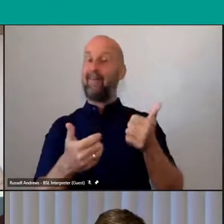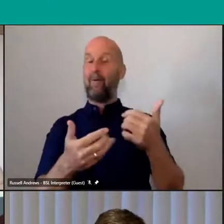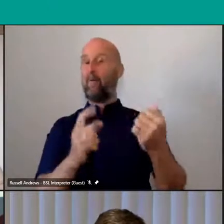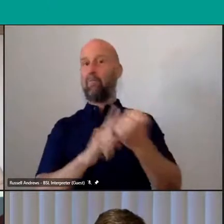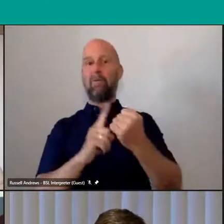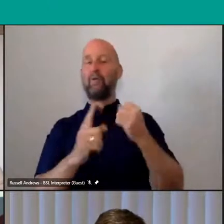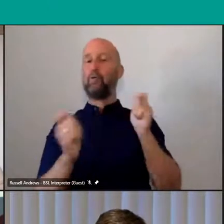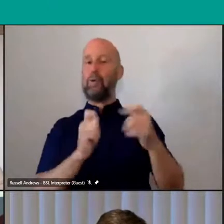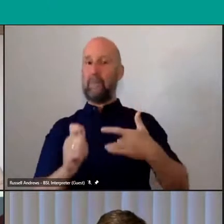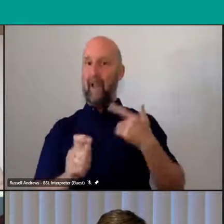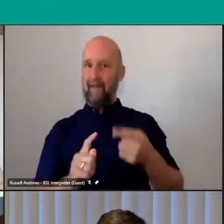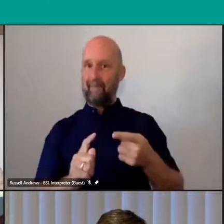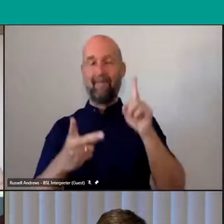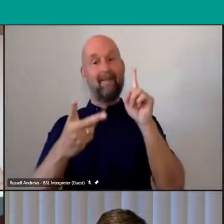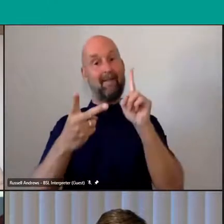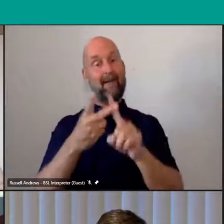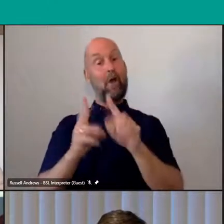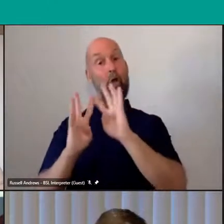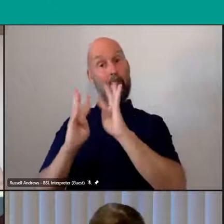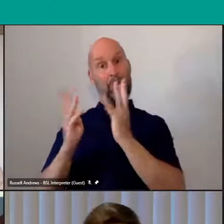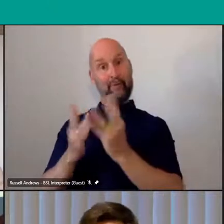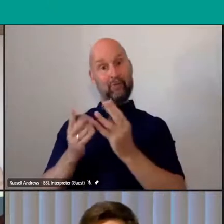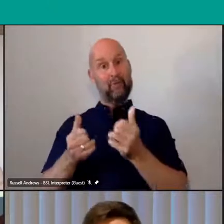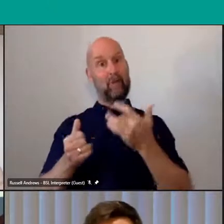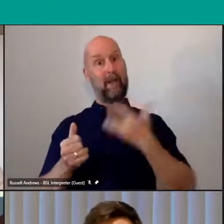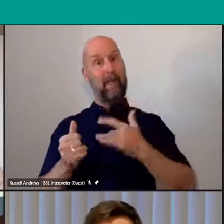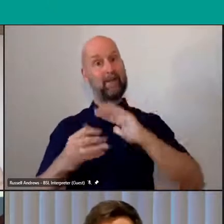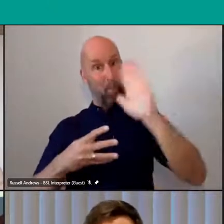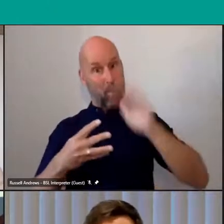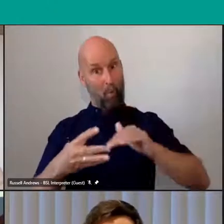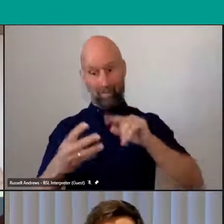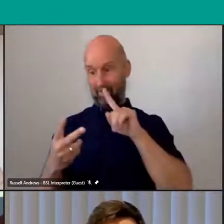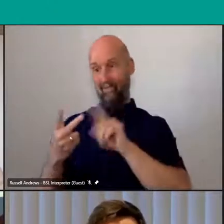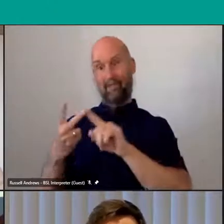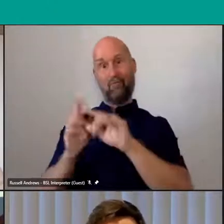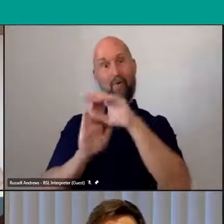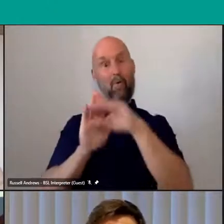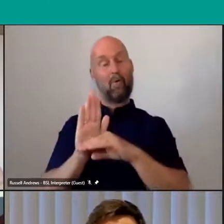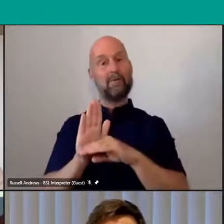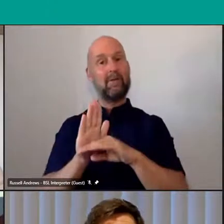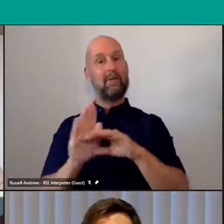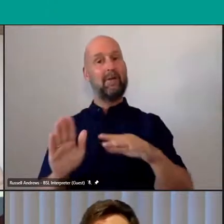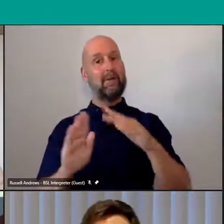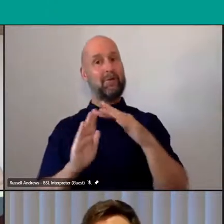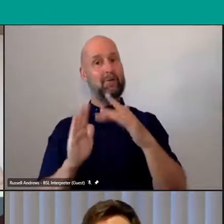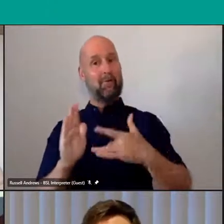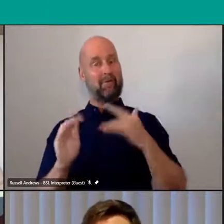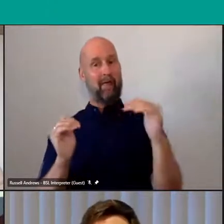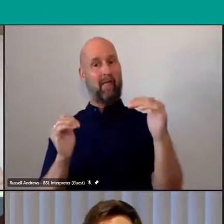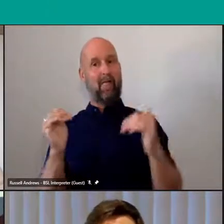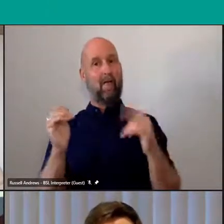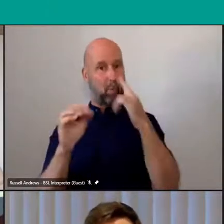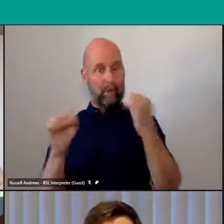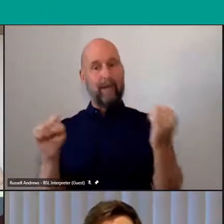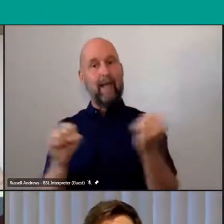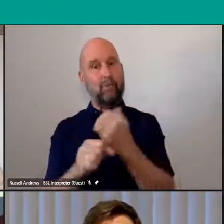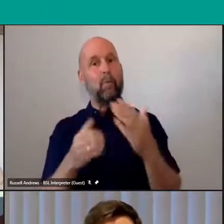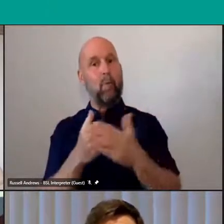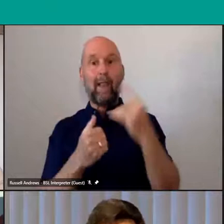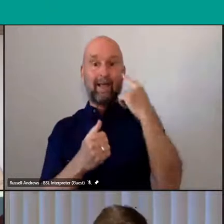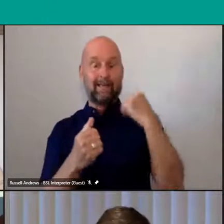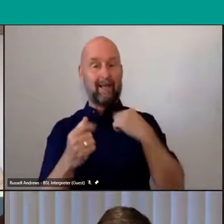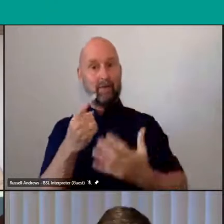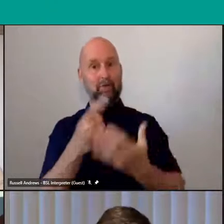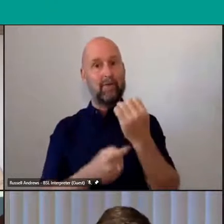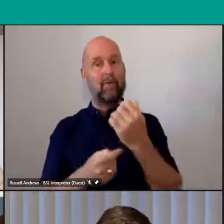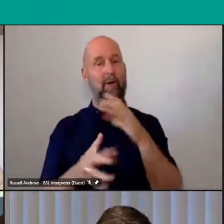with Good Lives for All. There's no need for us to feel downcast. We can do more for ourselves, as we did yesterday, by